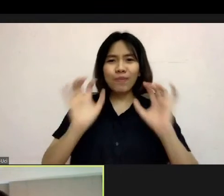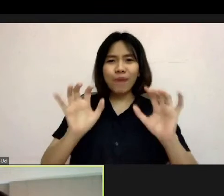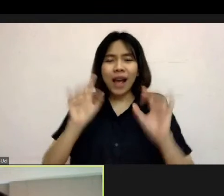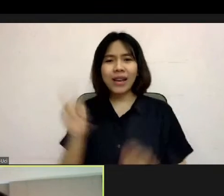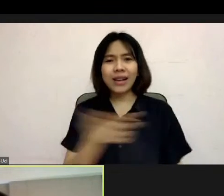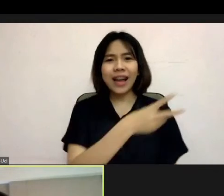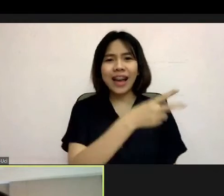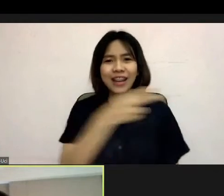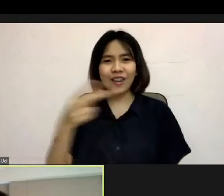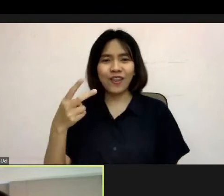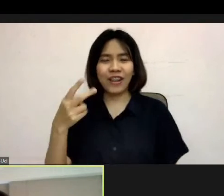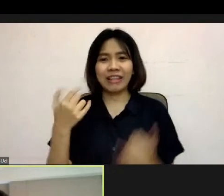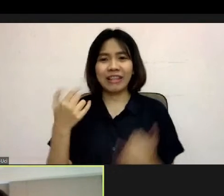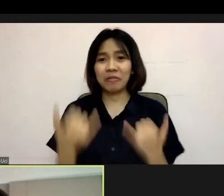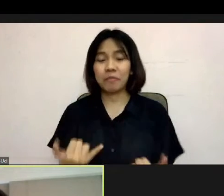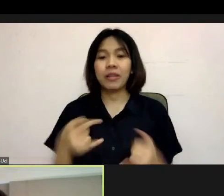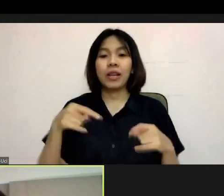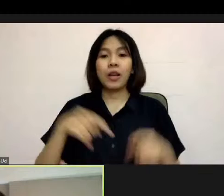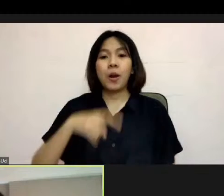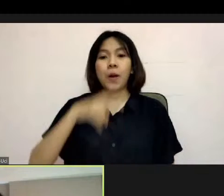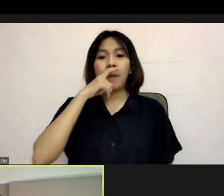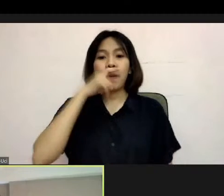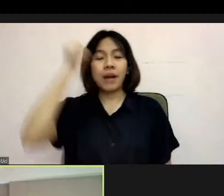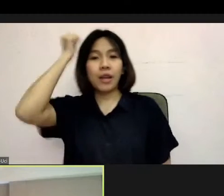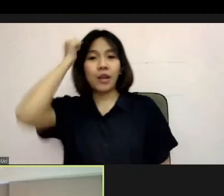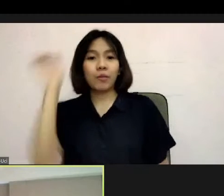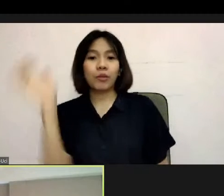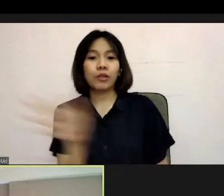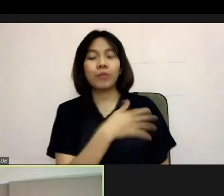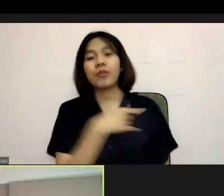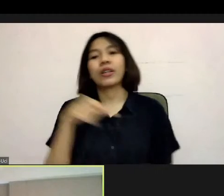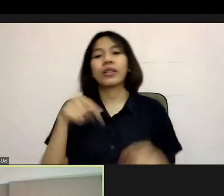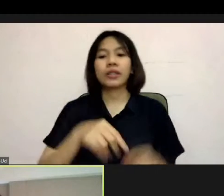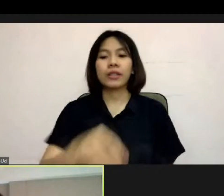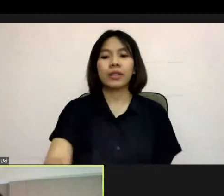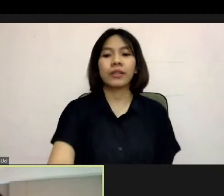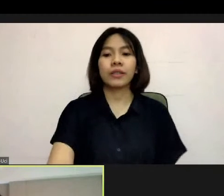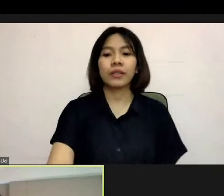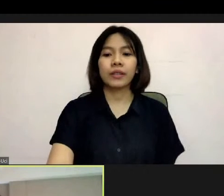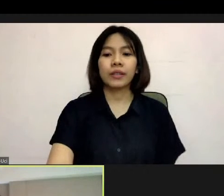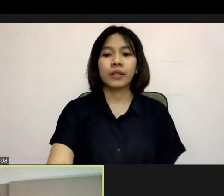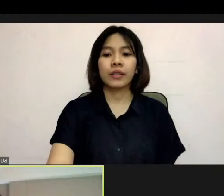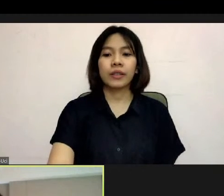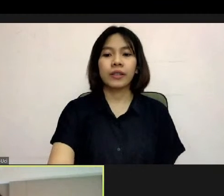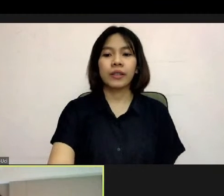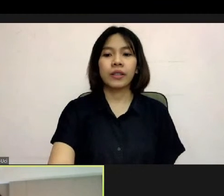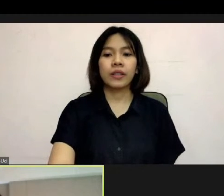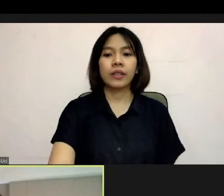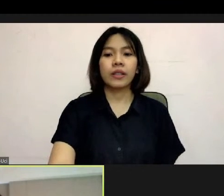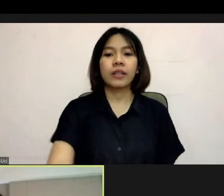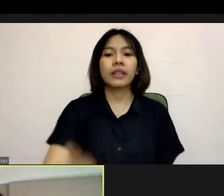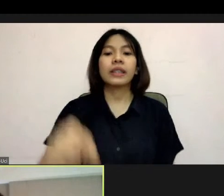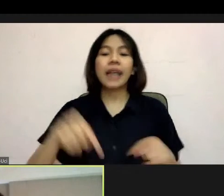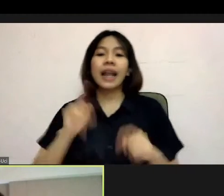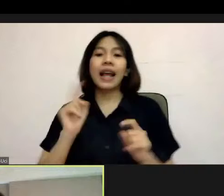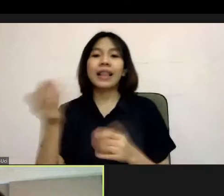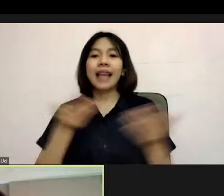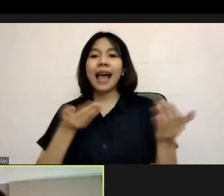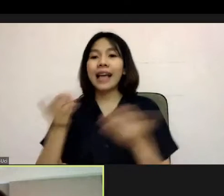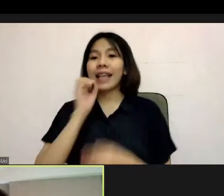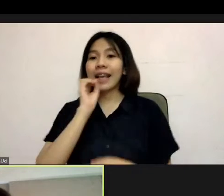here. Ya, baik Bapak Ibu sekalian, sekarang kita masuk pada ladies and gentlemen, now we come to the session, question and answer, or